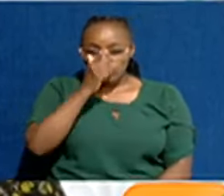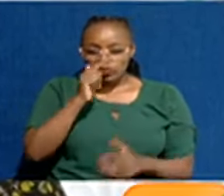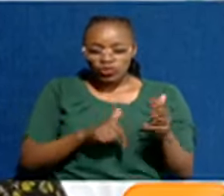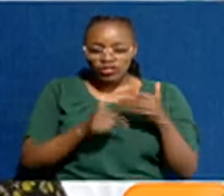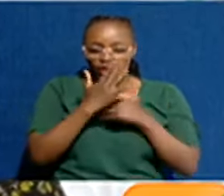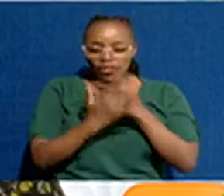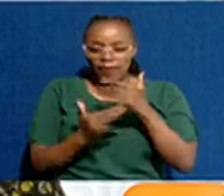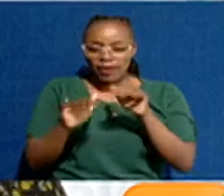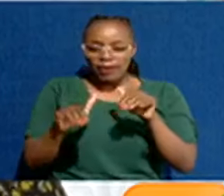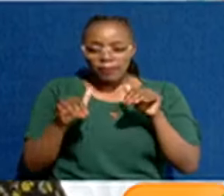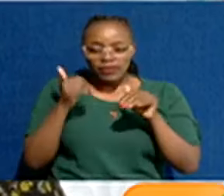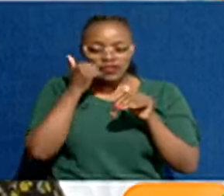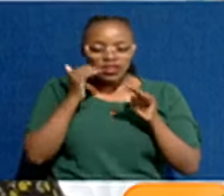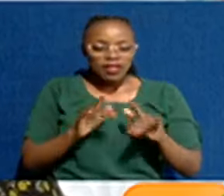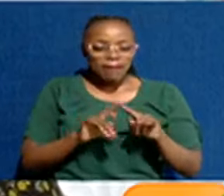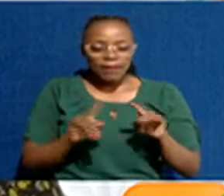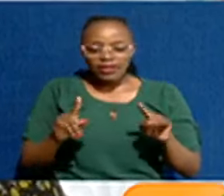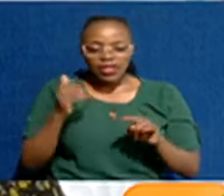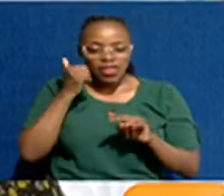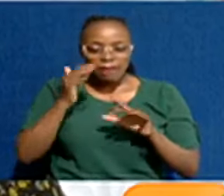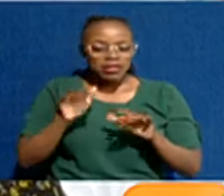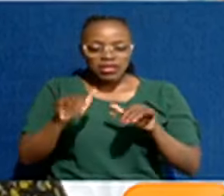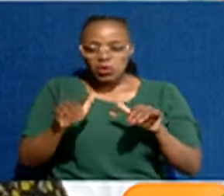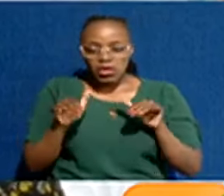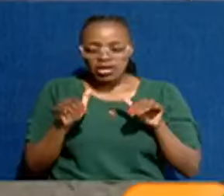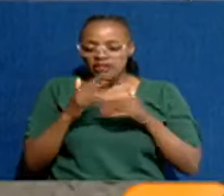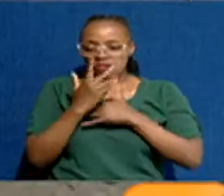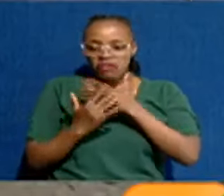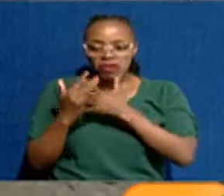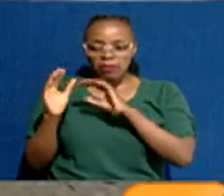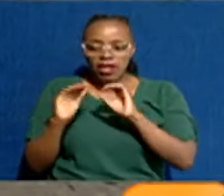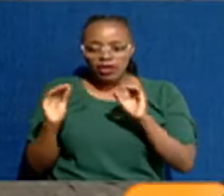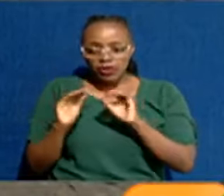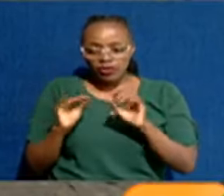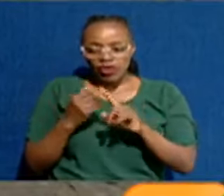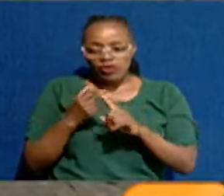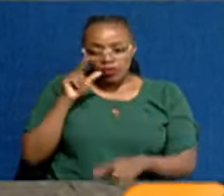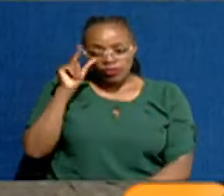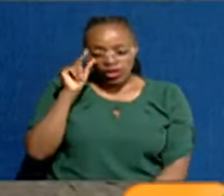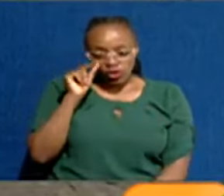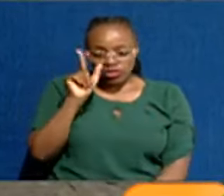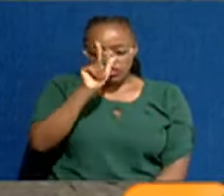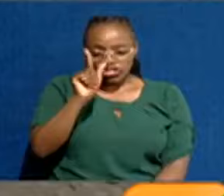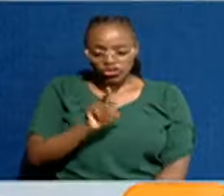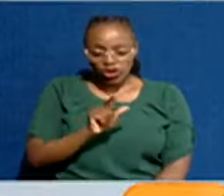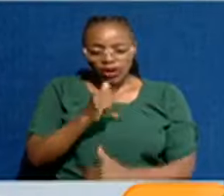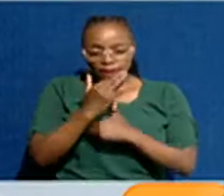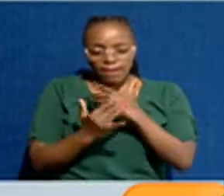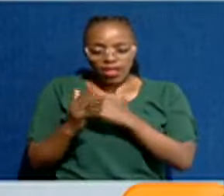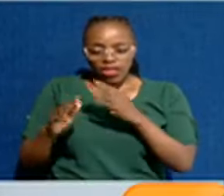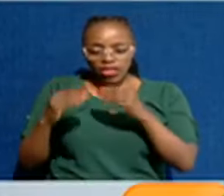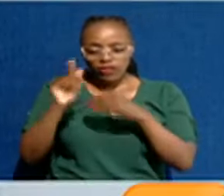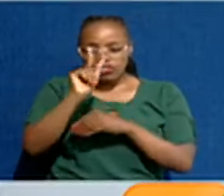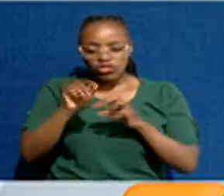damu ingojee mgonjwa, sio mgonjwa angoje damu. According to Coast Regional Blood Transfusion Center